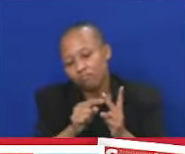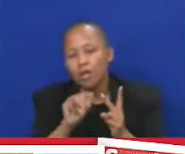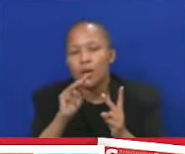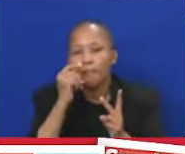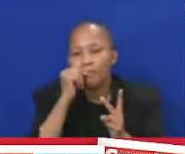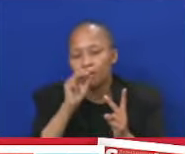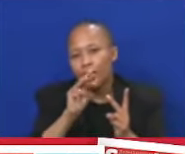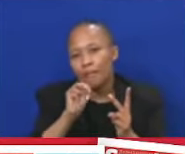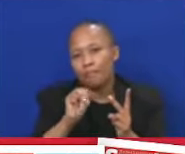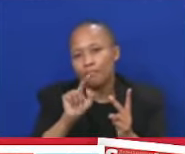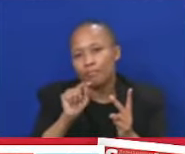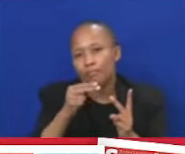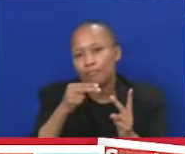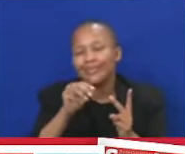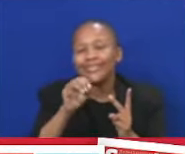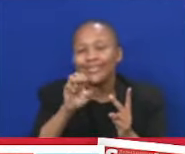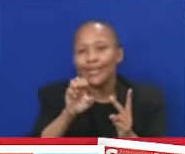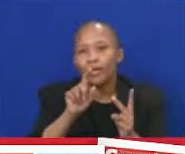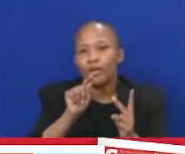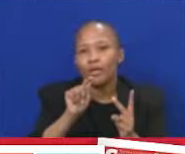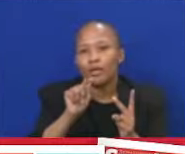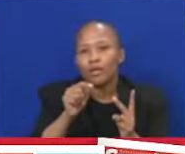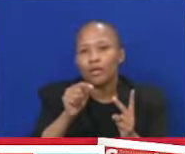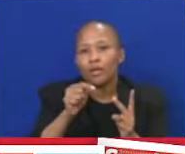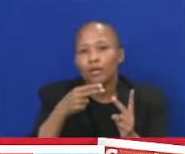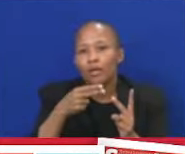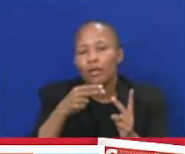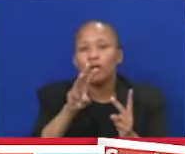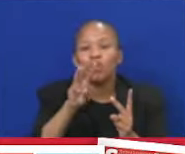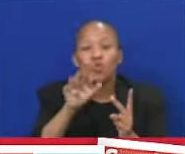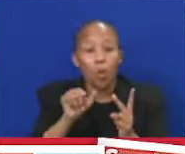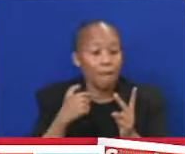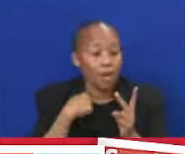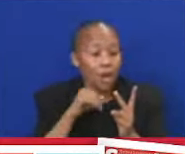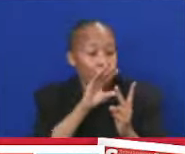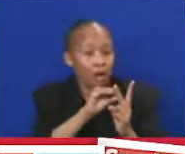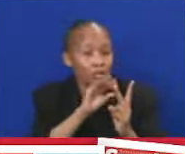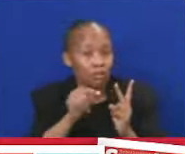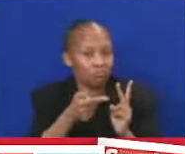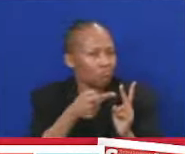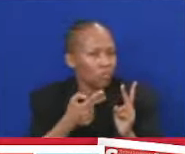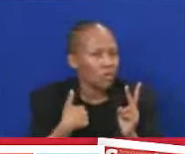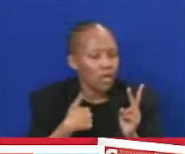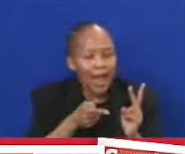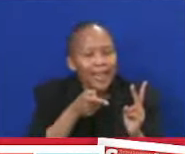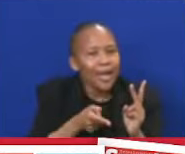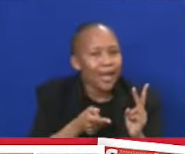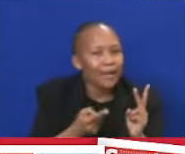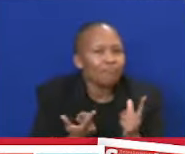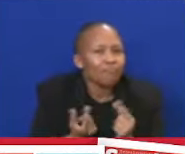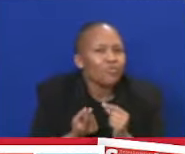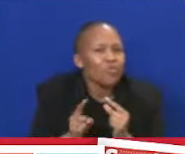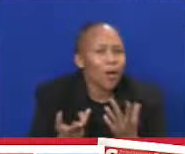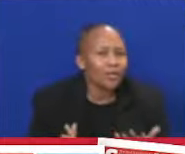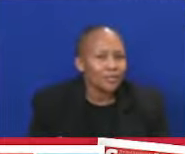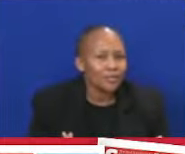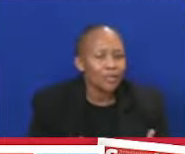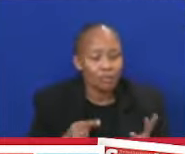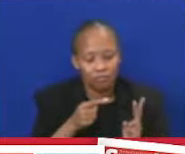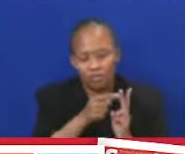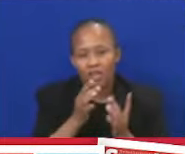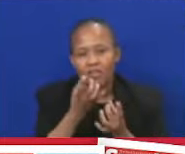I asked them as to what they were doing there, and they informed me that they work